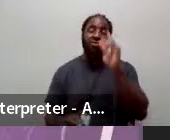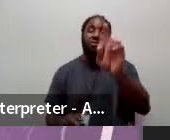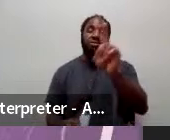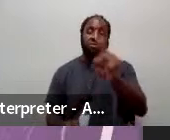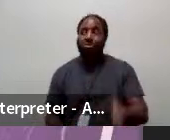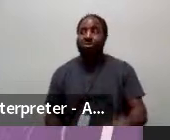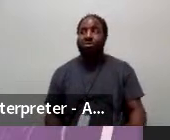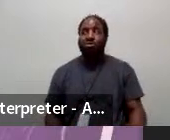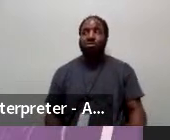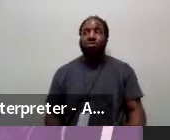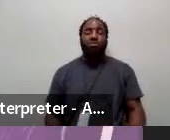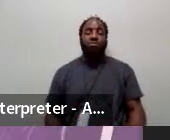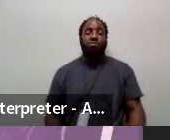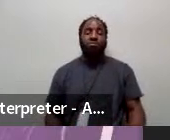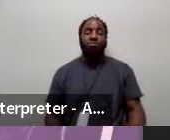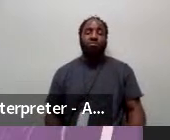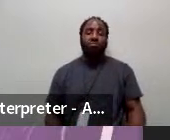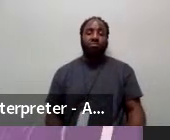Tom.